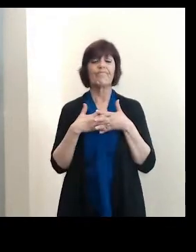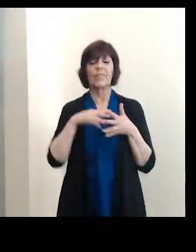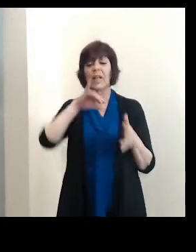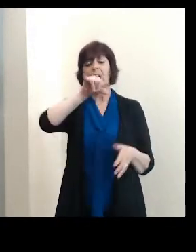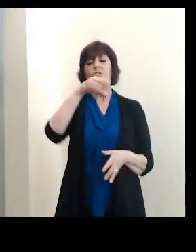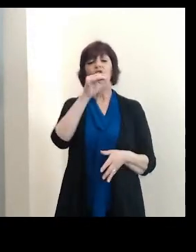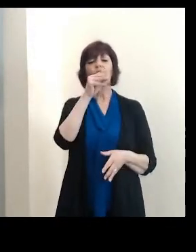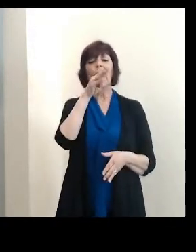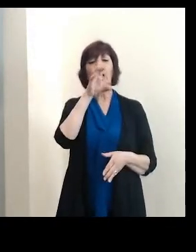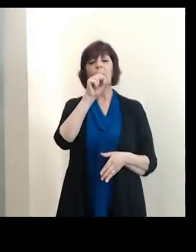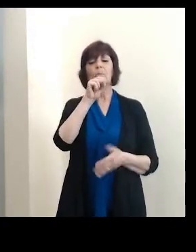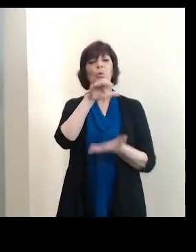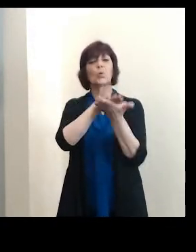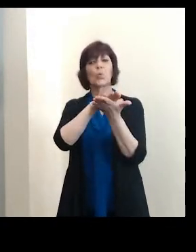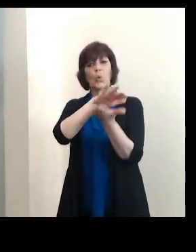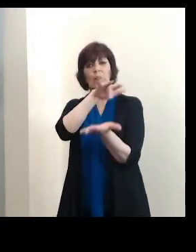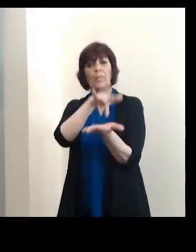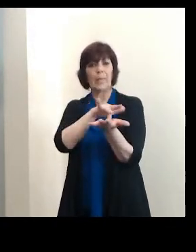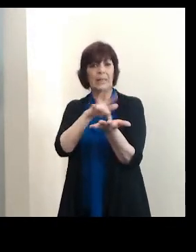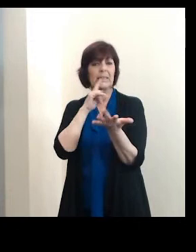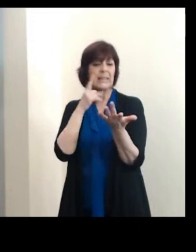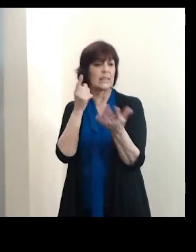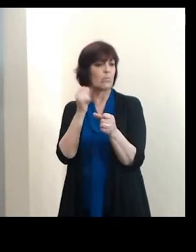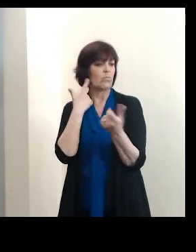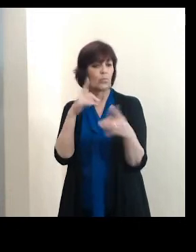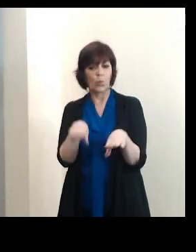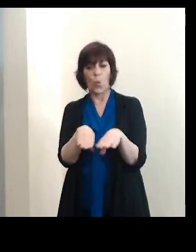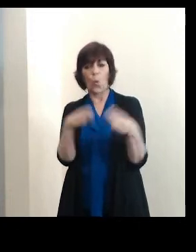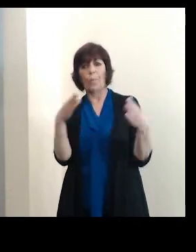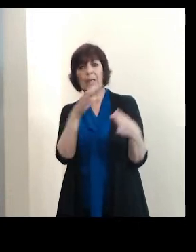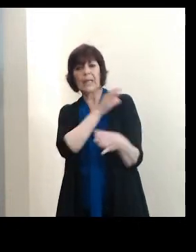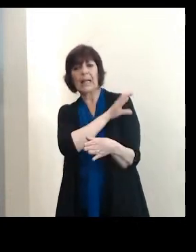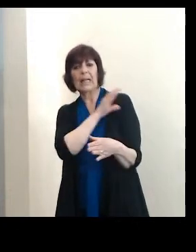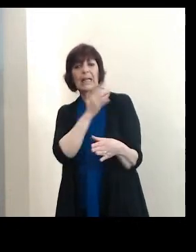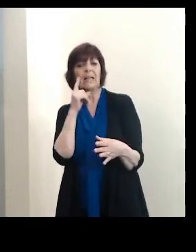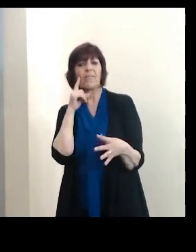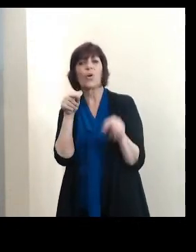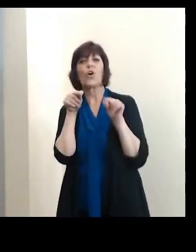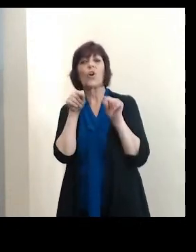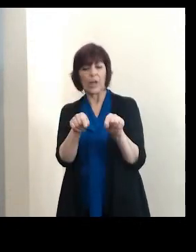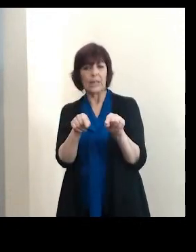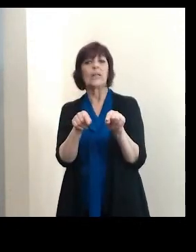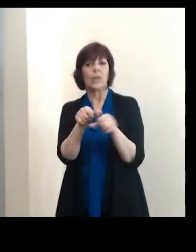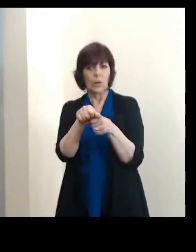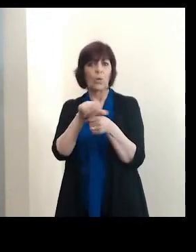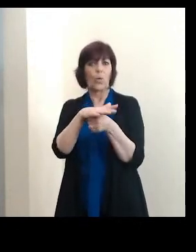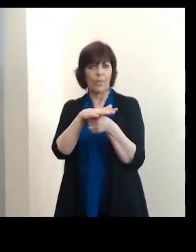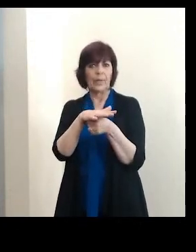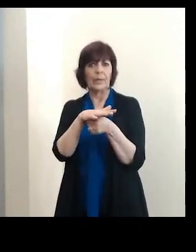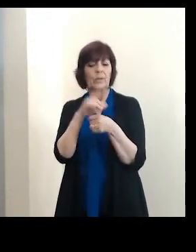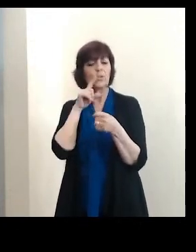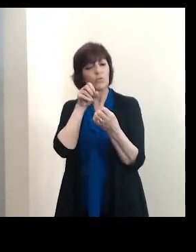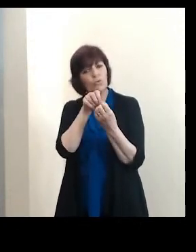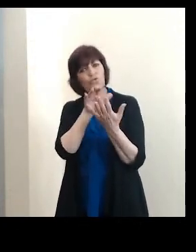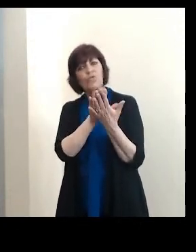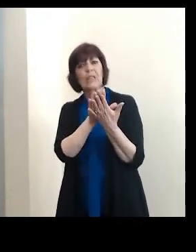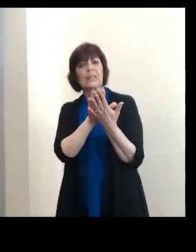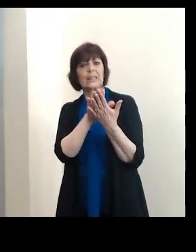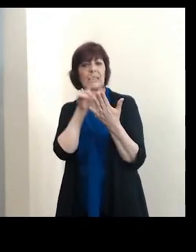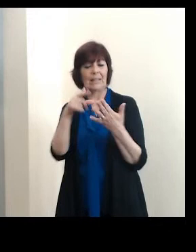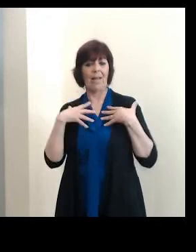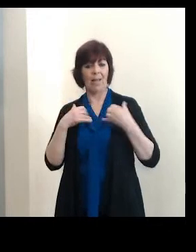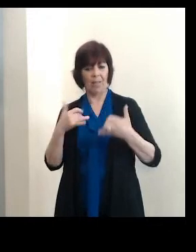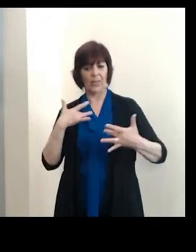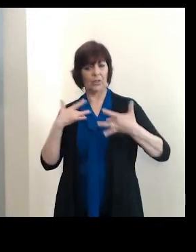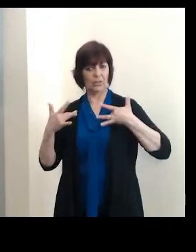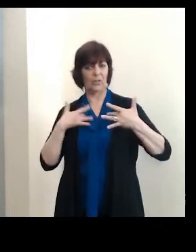School of Medicine is working to open up clinics, multidisciplinary clinics, to address the health